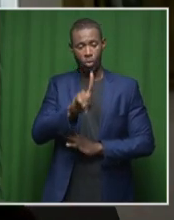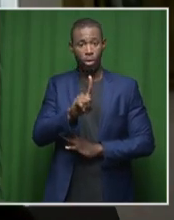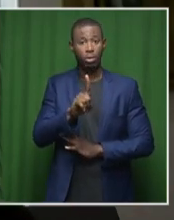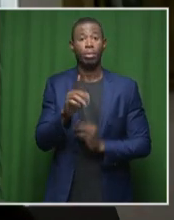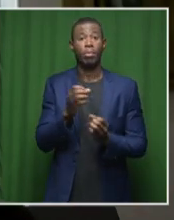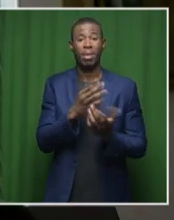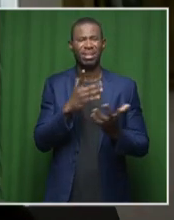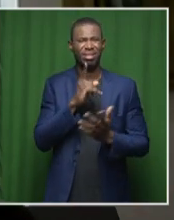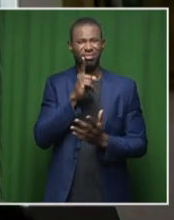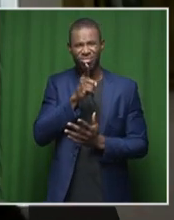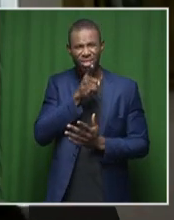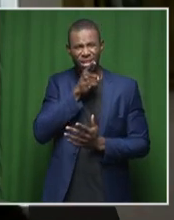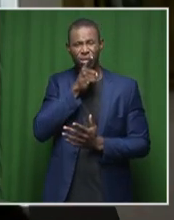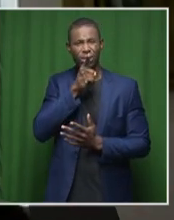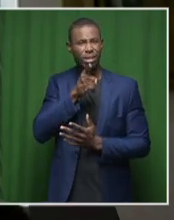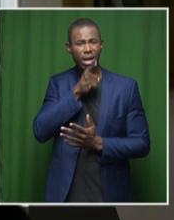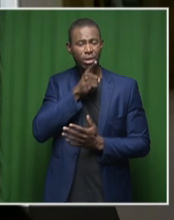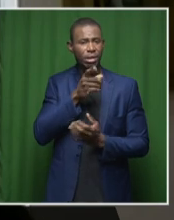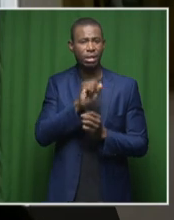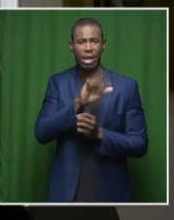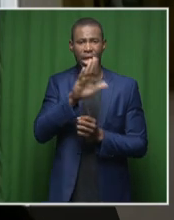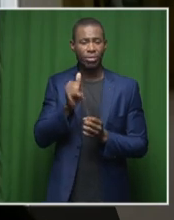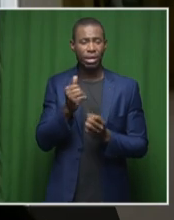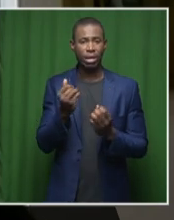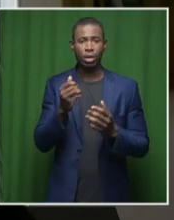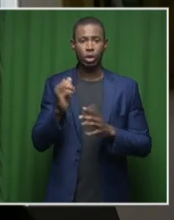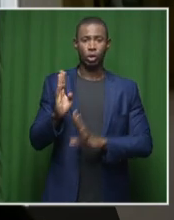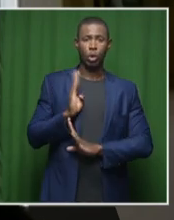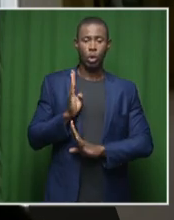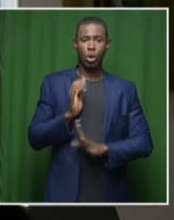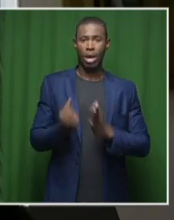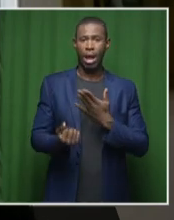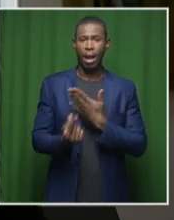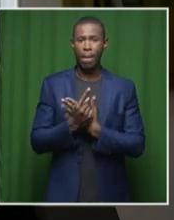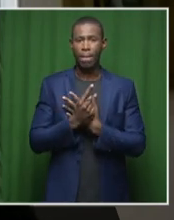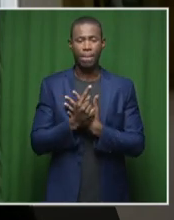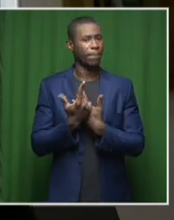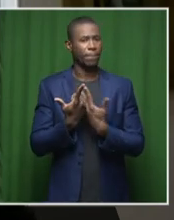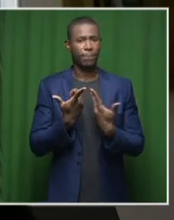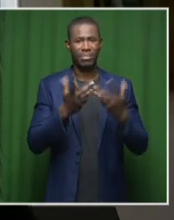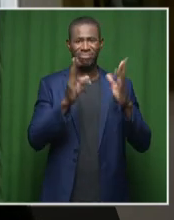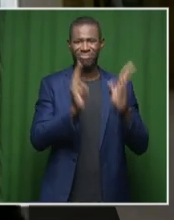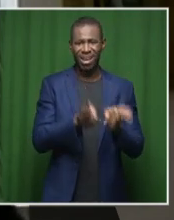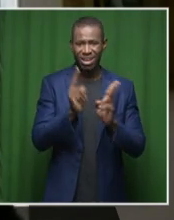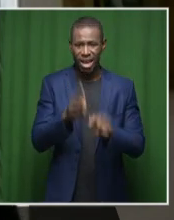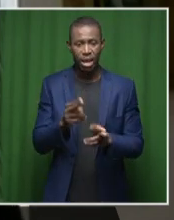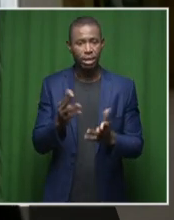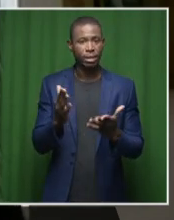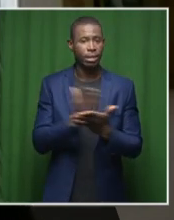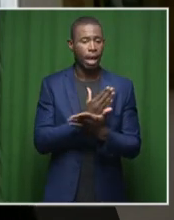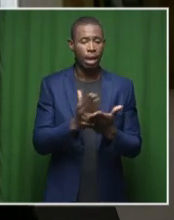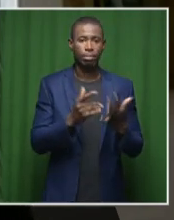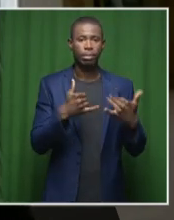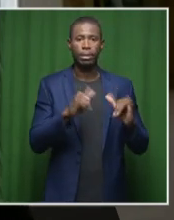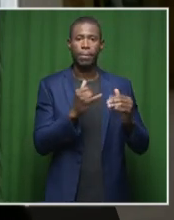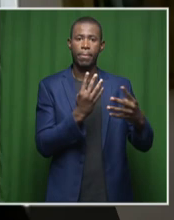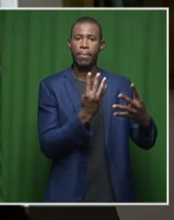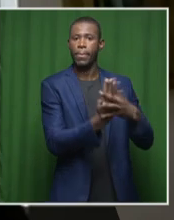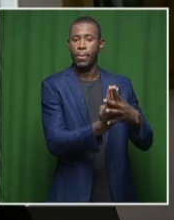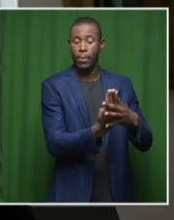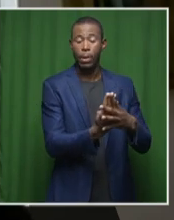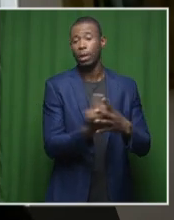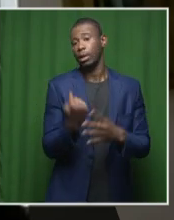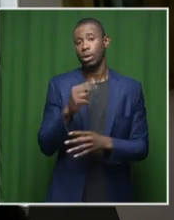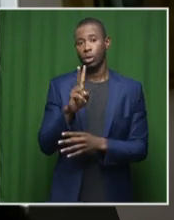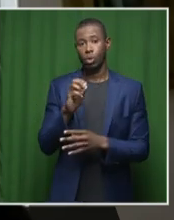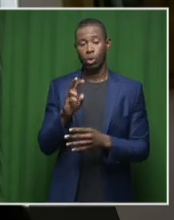South African soldiers either lost their lives in battle or were made prisoners of war. So if you think of Bangui in